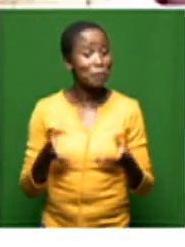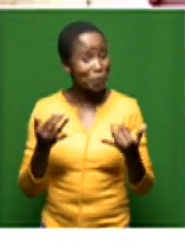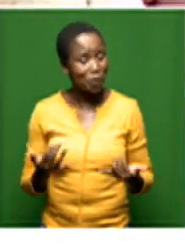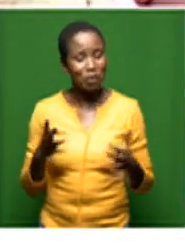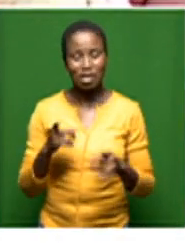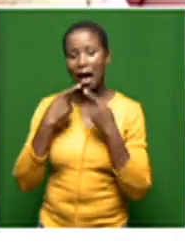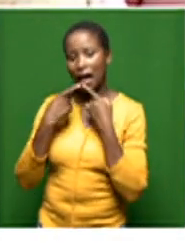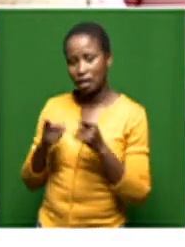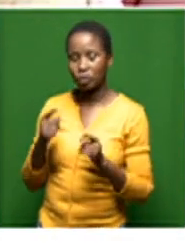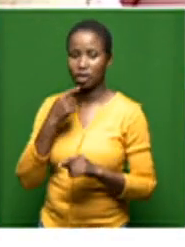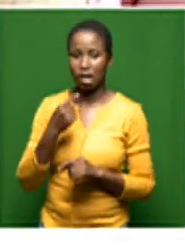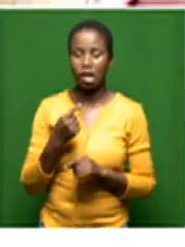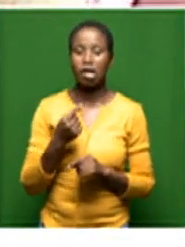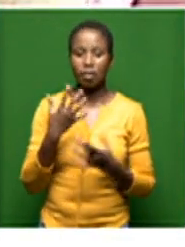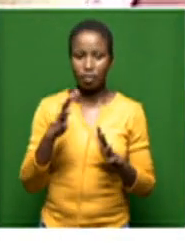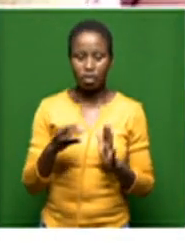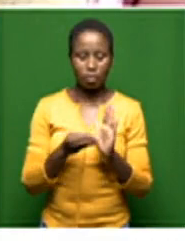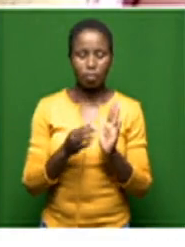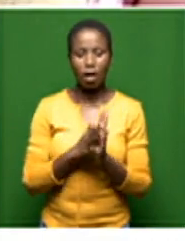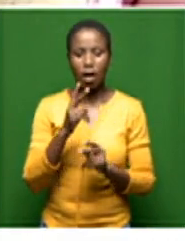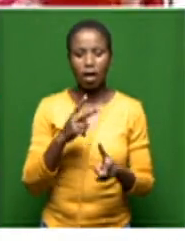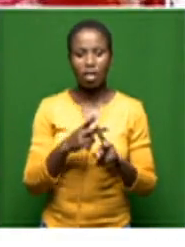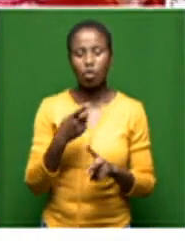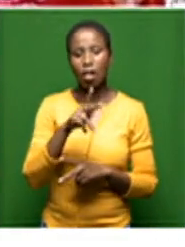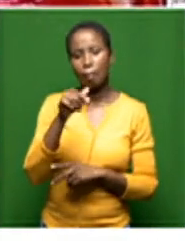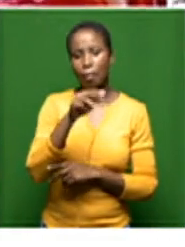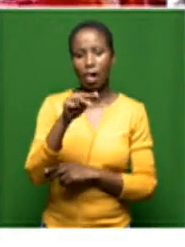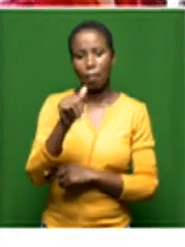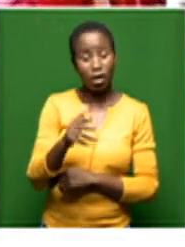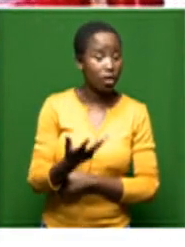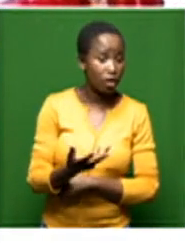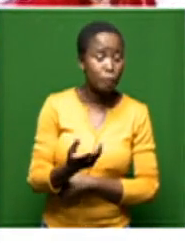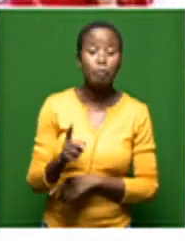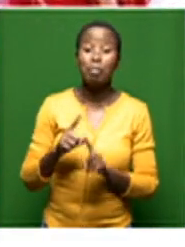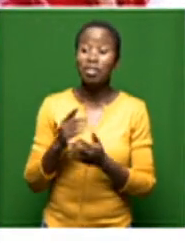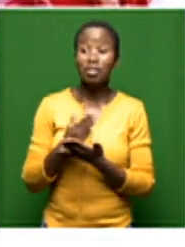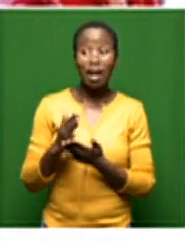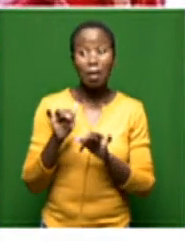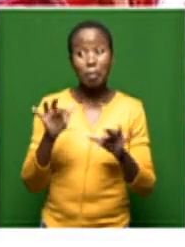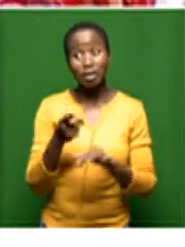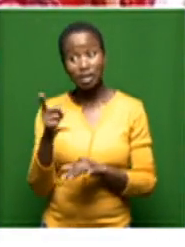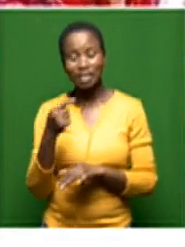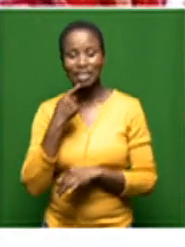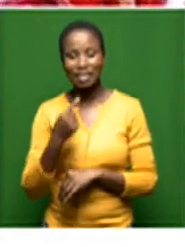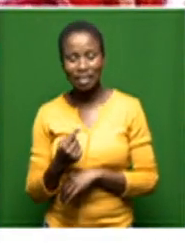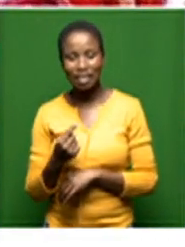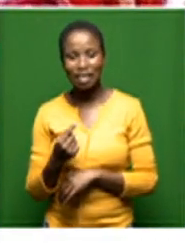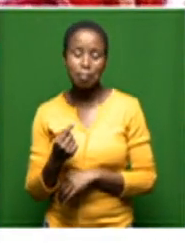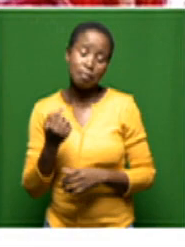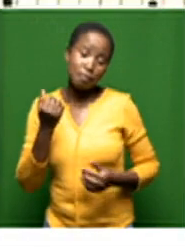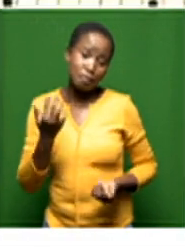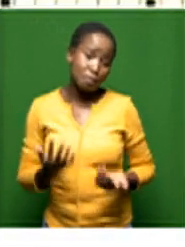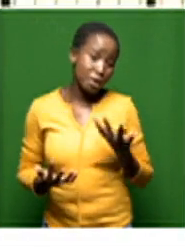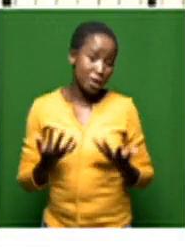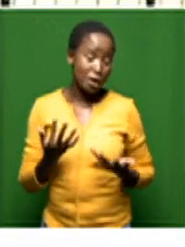announcing that they have recaptured Palma, other people are saying, or some people are saying, that perhaps they were